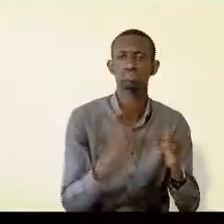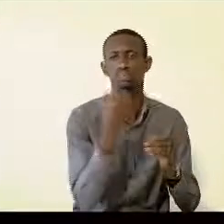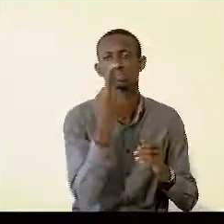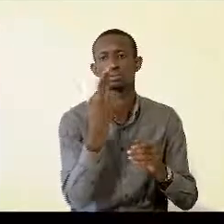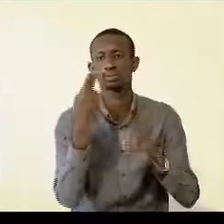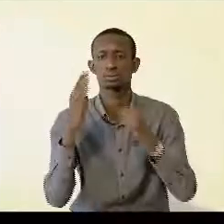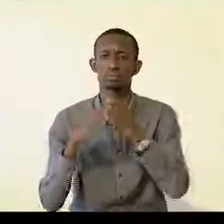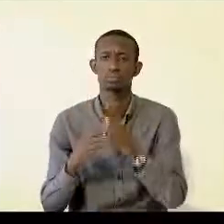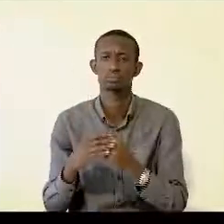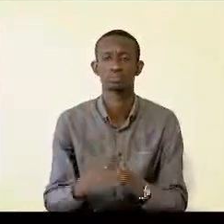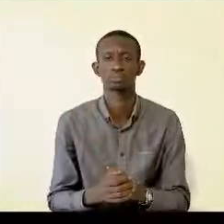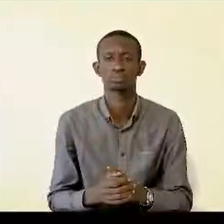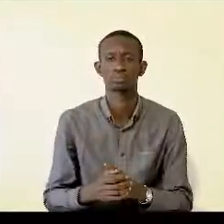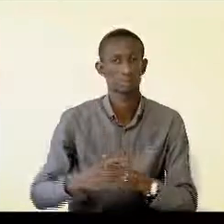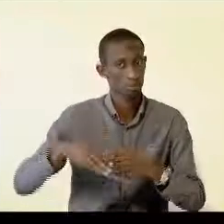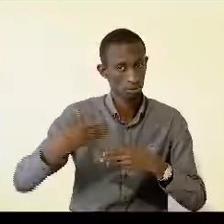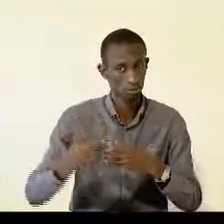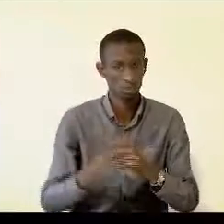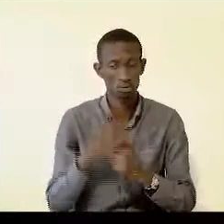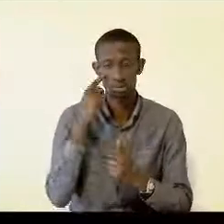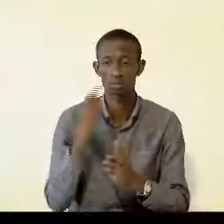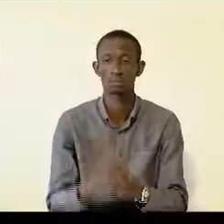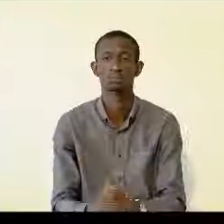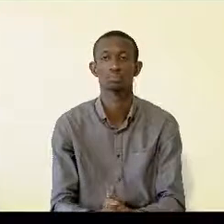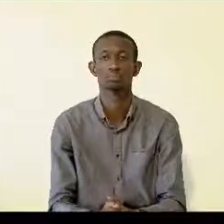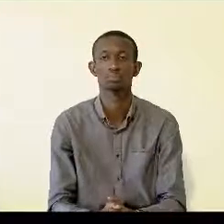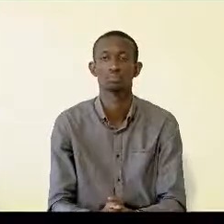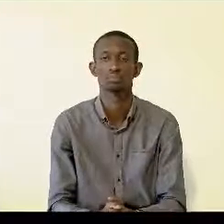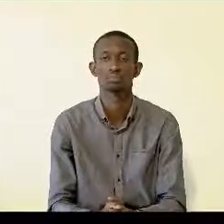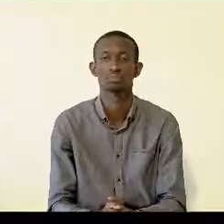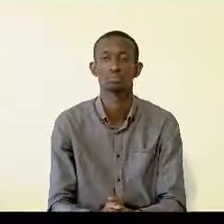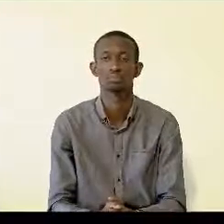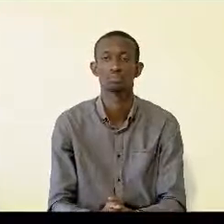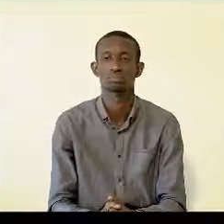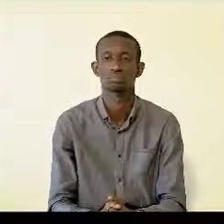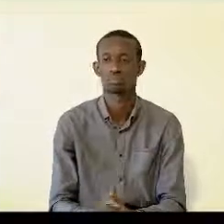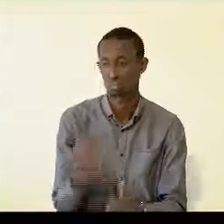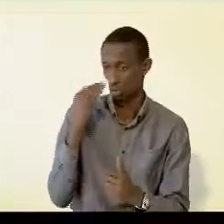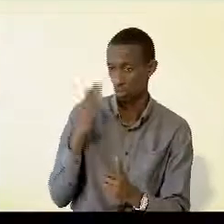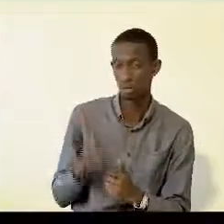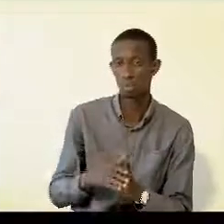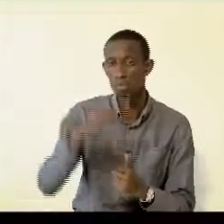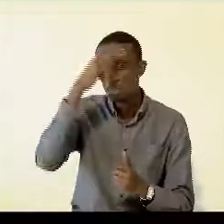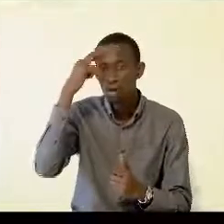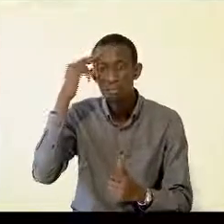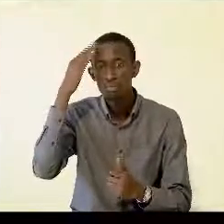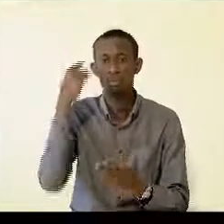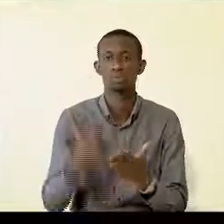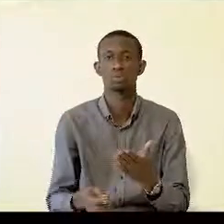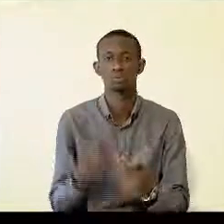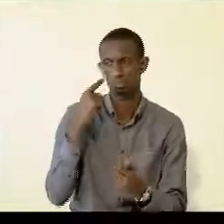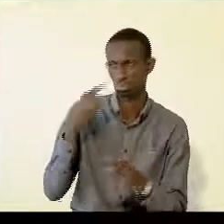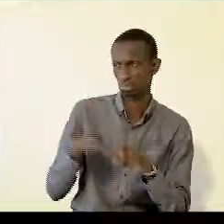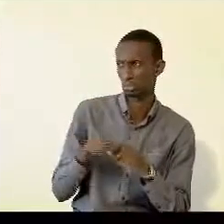is decreasing. So in the next slide, as I said, we will look at the reason why it is like